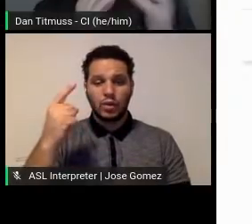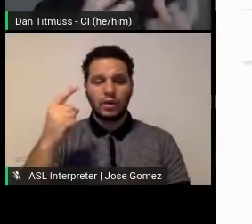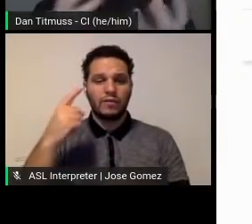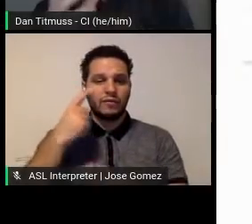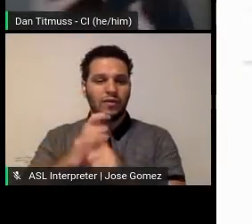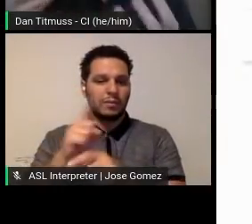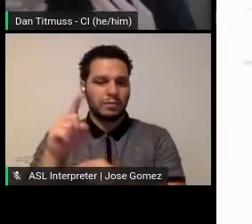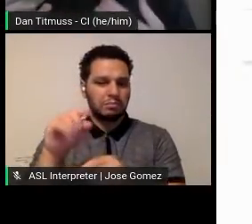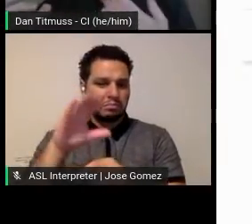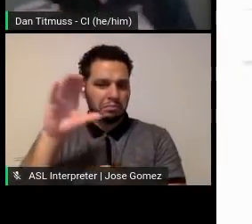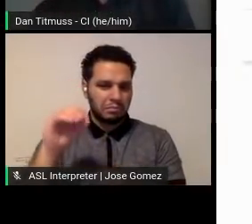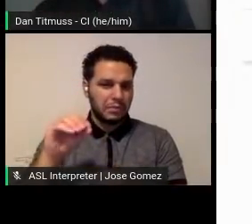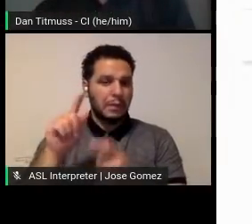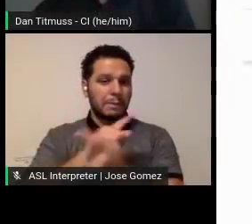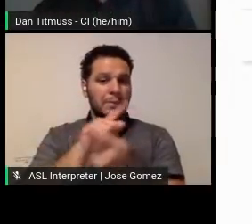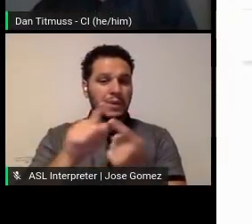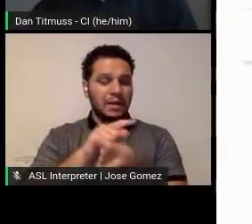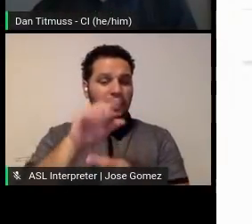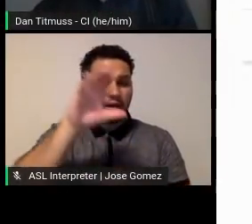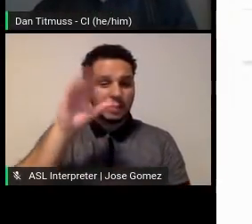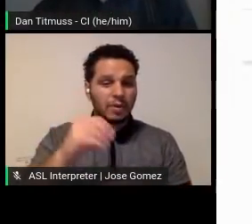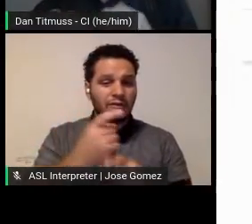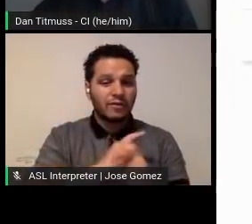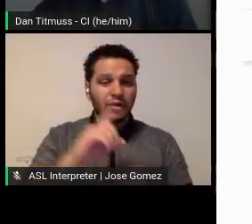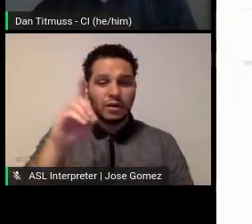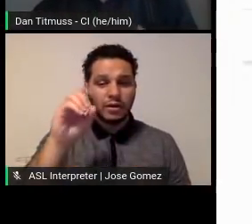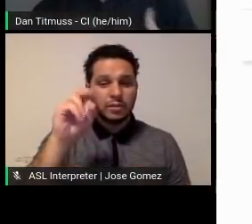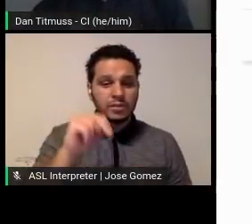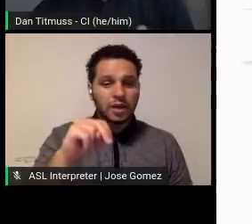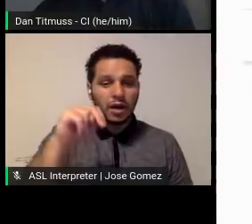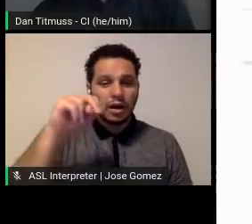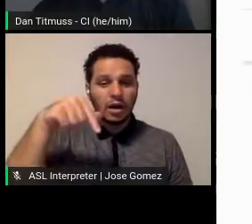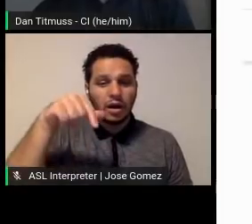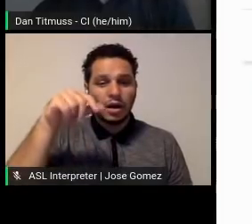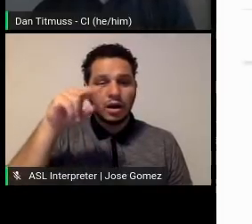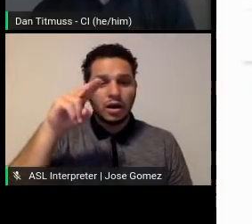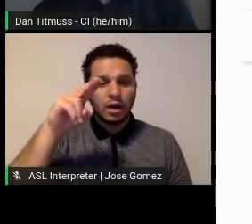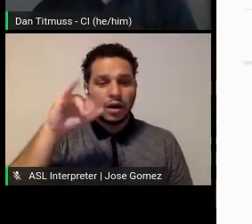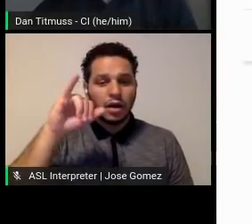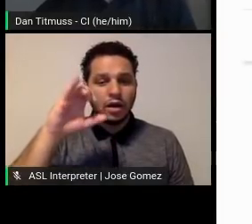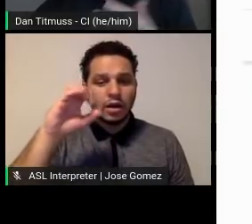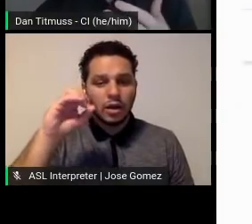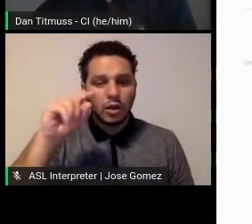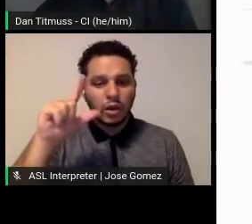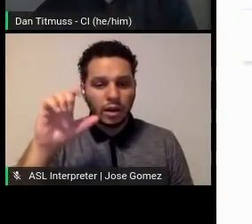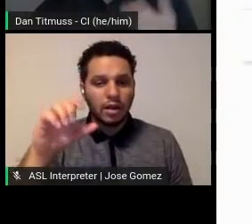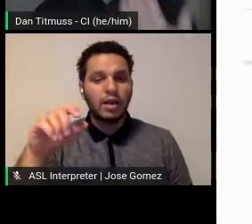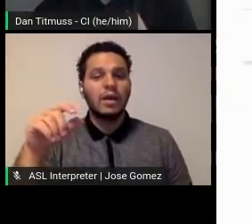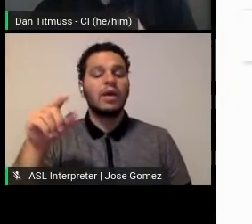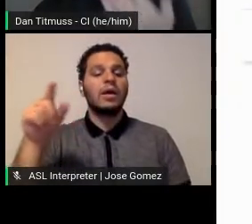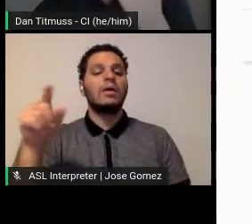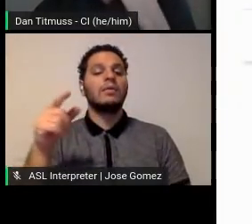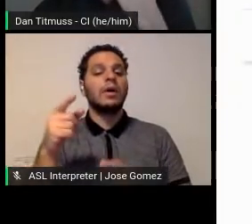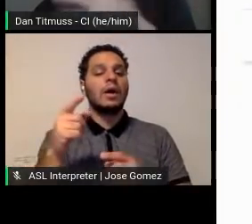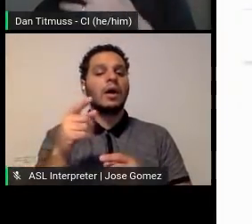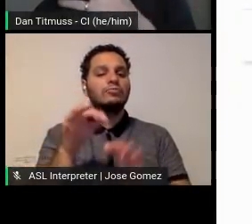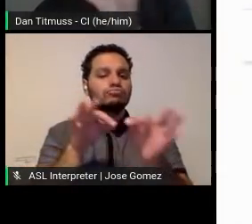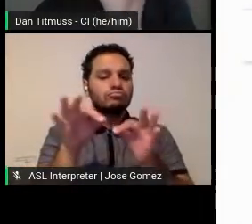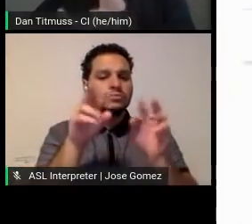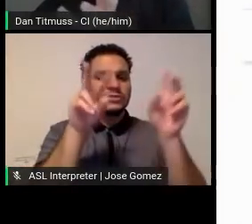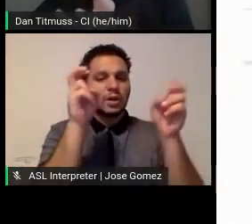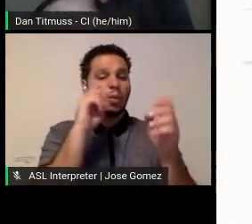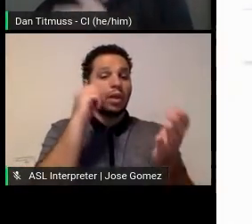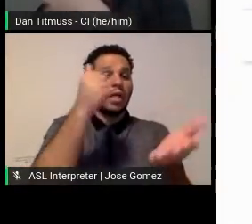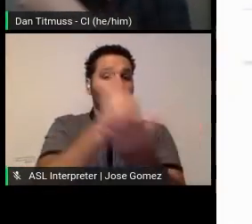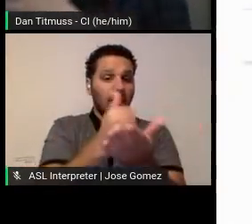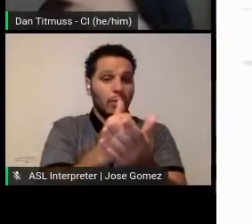which is just meet the characters of Don Quixote. And we can look at the title tag and meta descriptions that are going to help out, that we can put